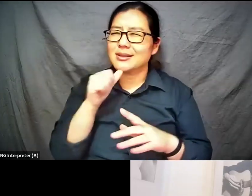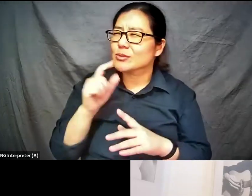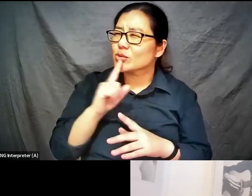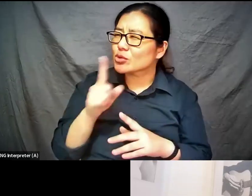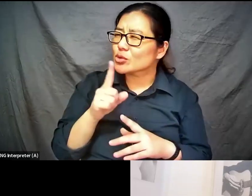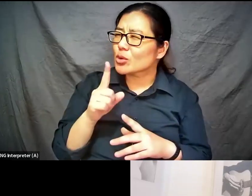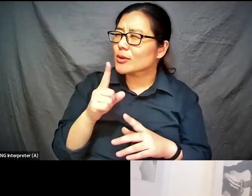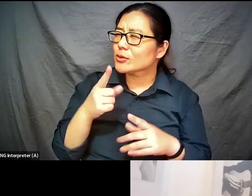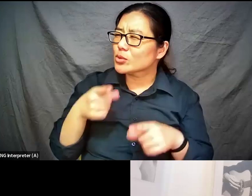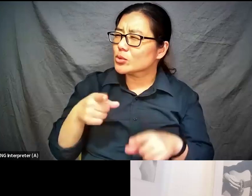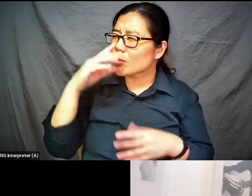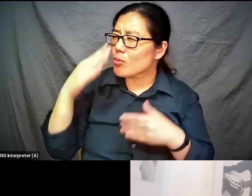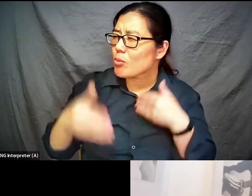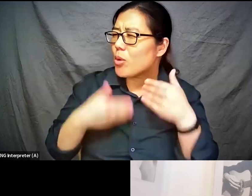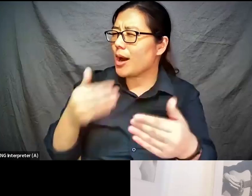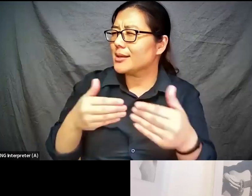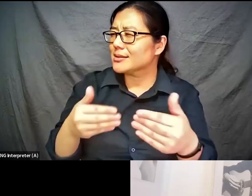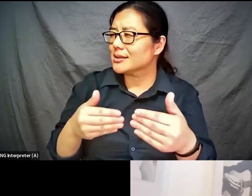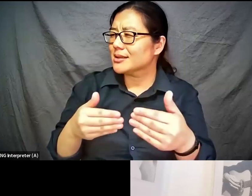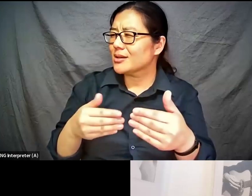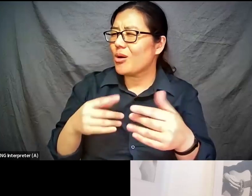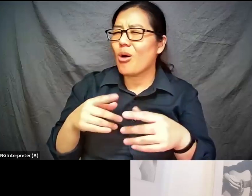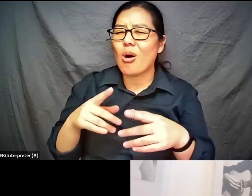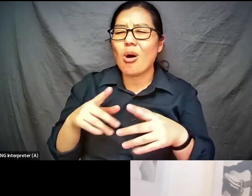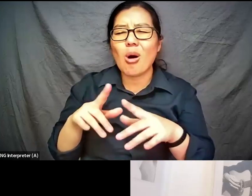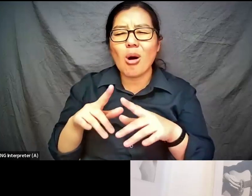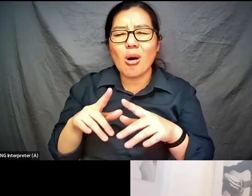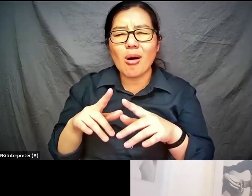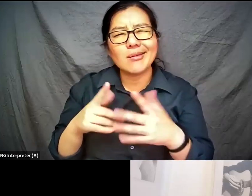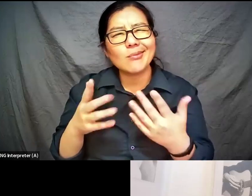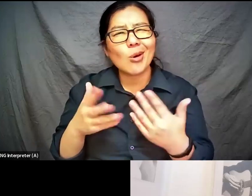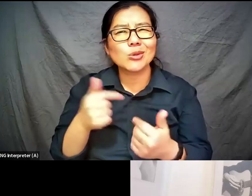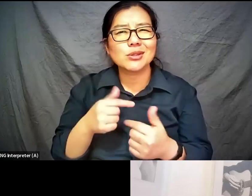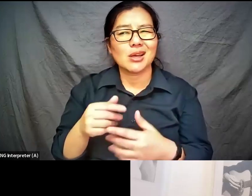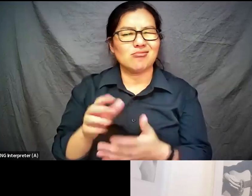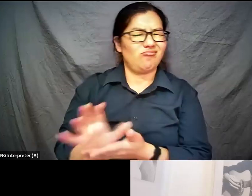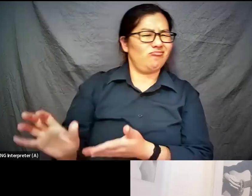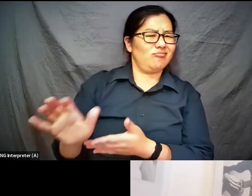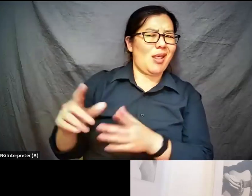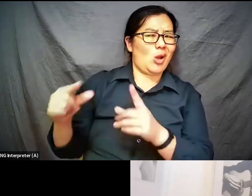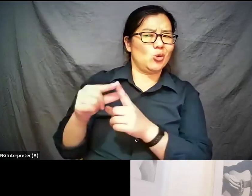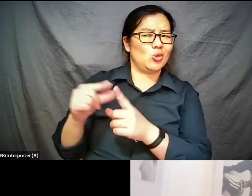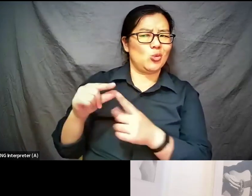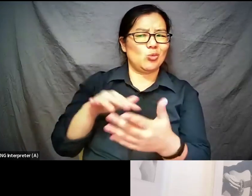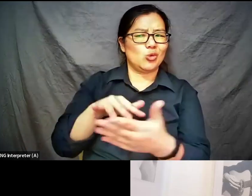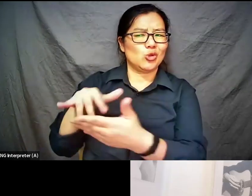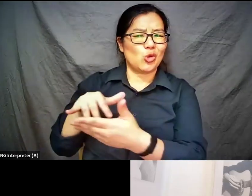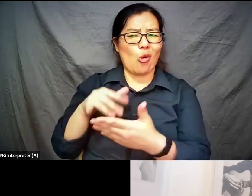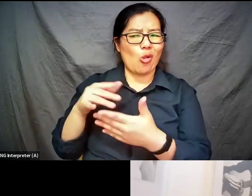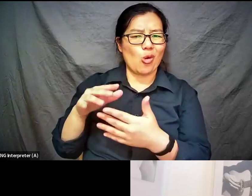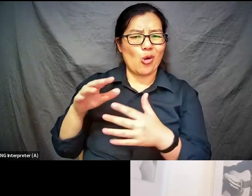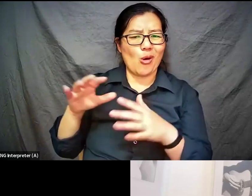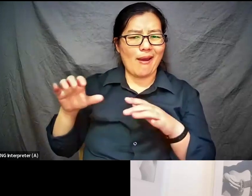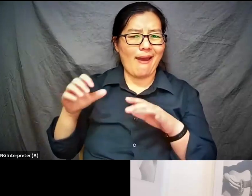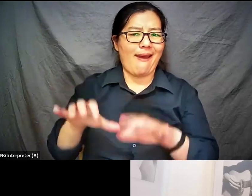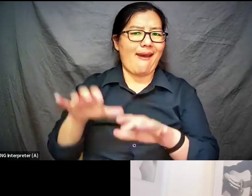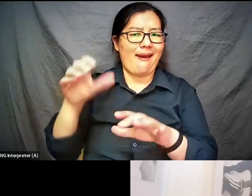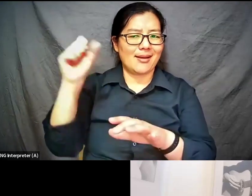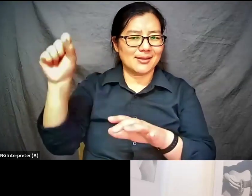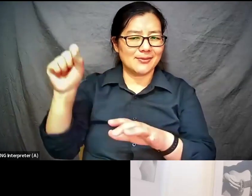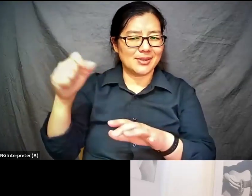is broken, as opposed to like tensions or frictions that maybe can be soothed